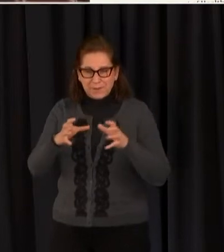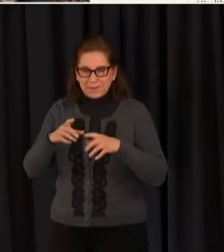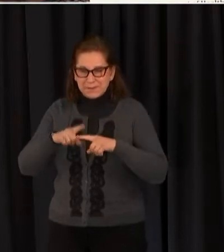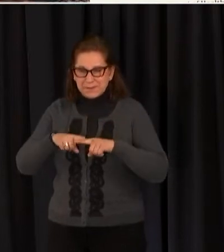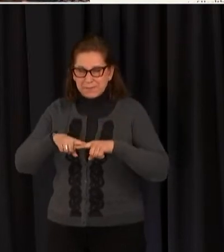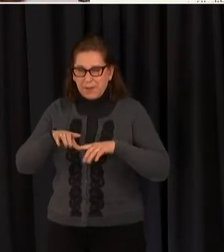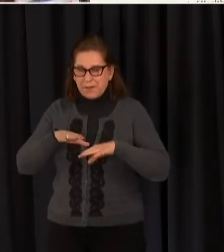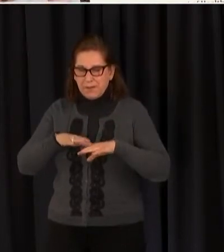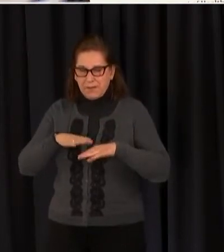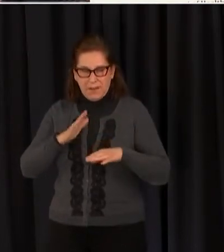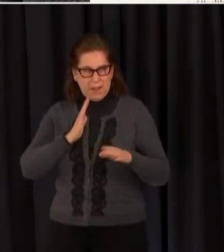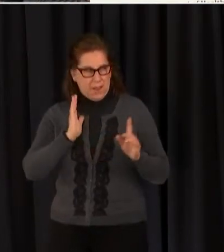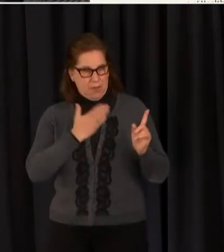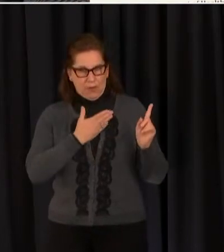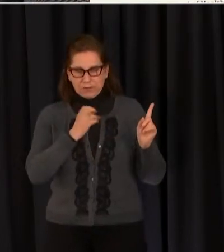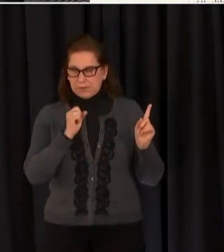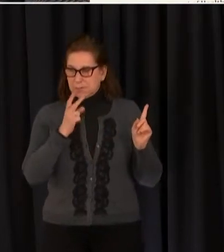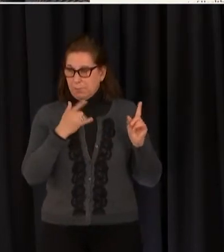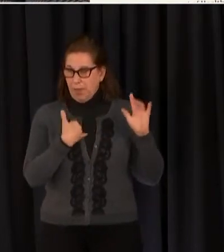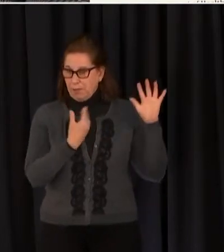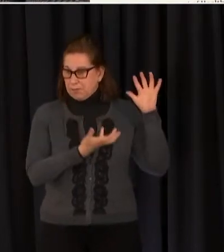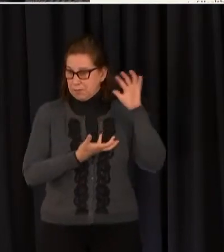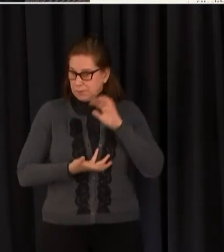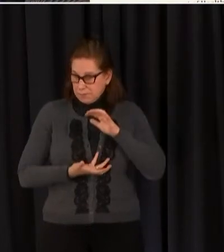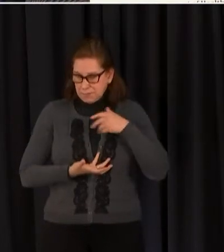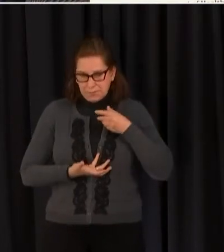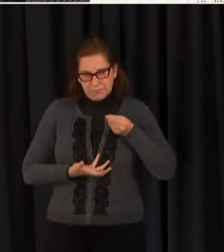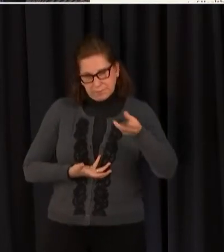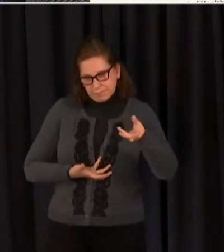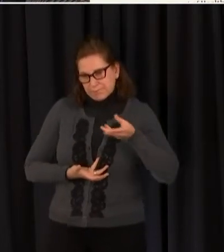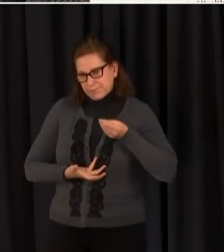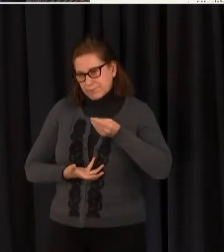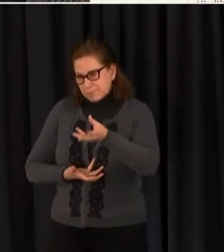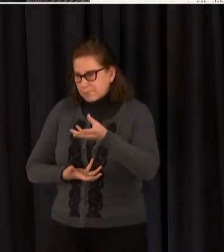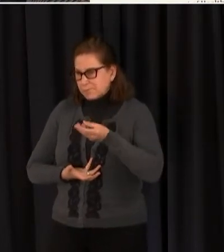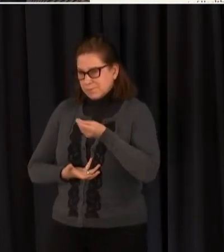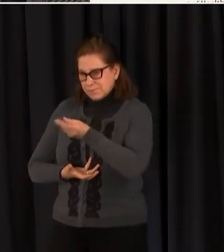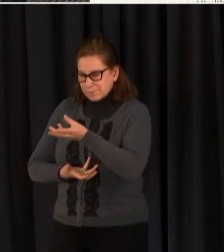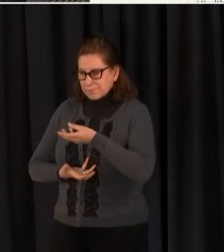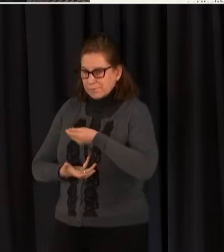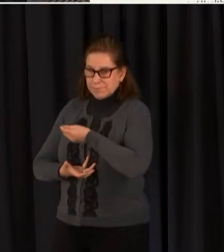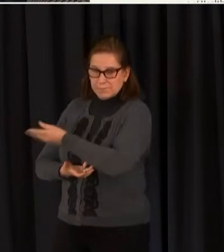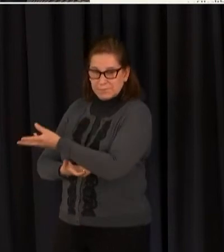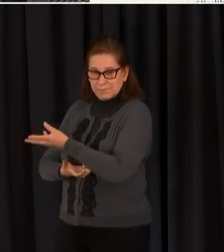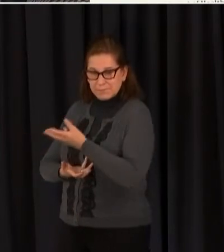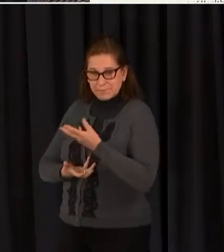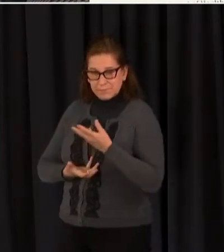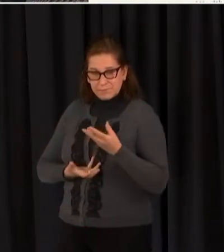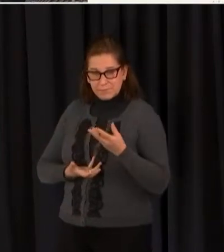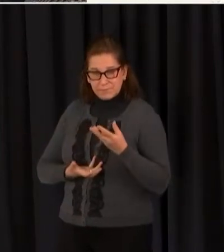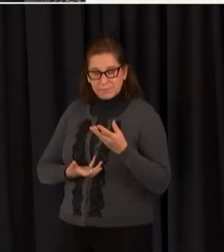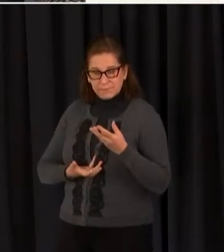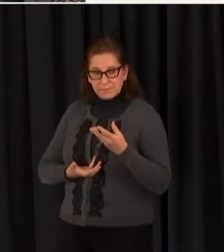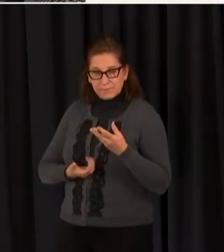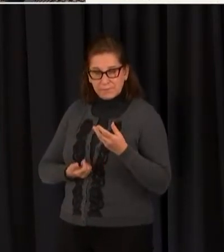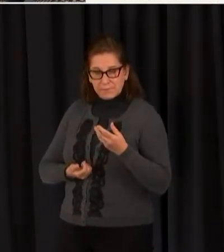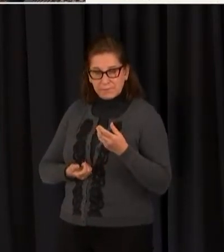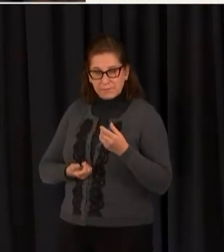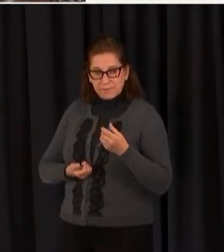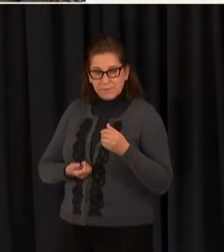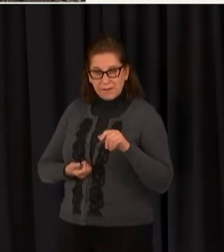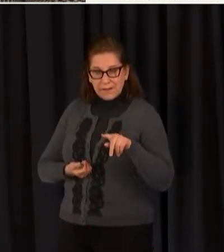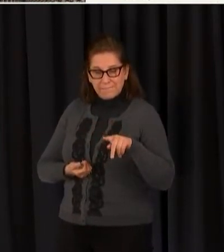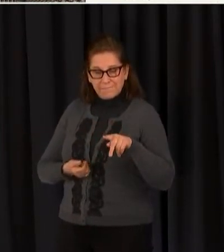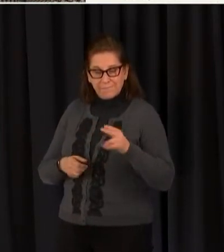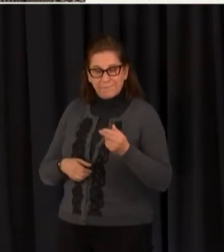vaccine supply. We have remaining in Phase 1B Tier 3 and our Phase 1C Tier